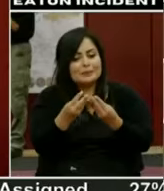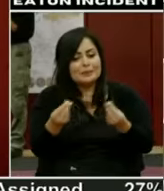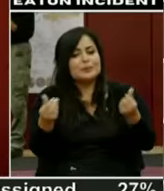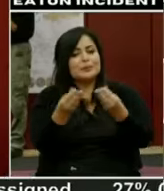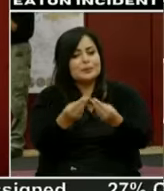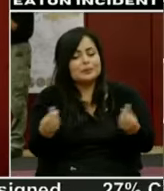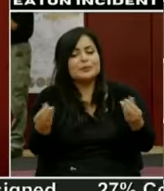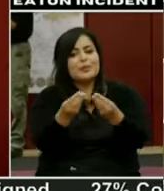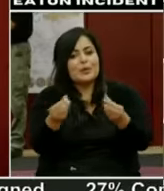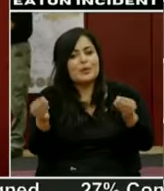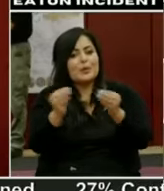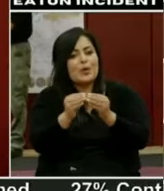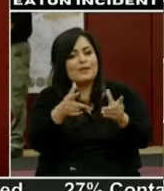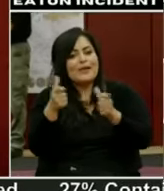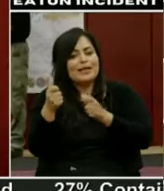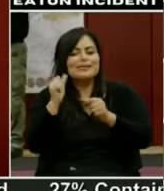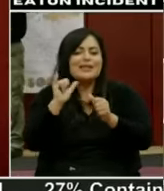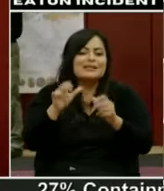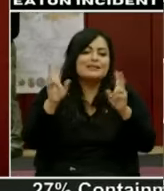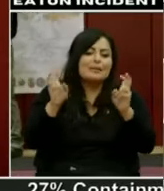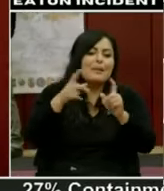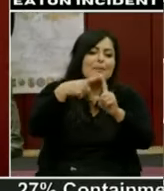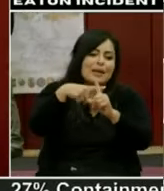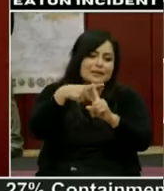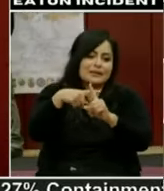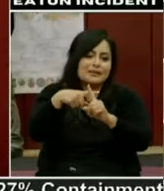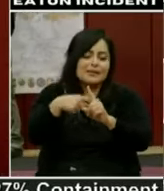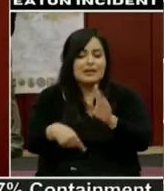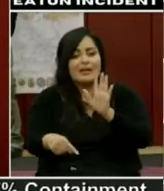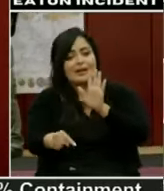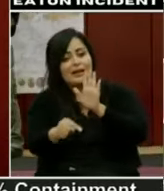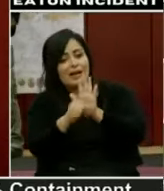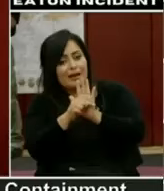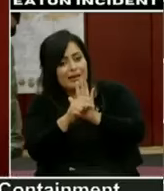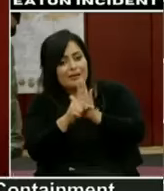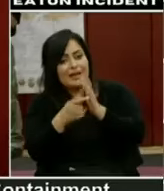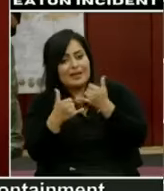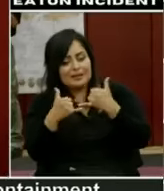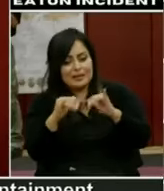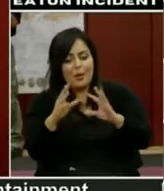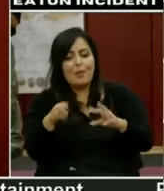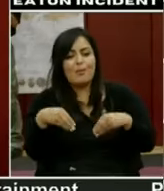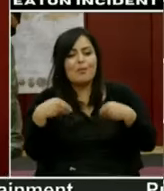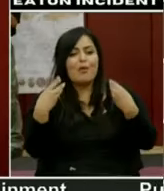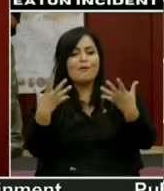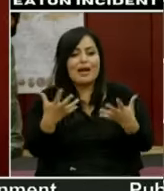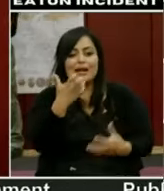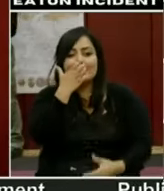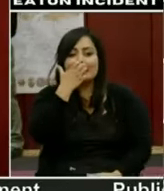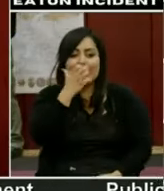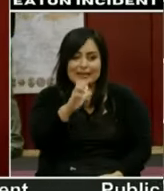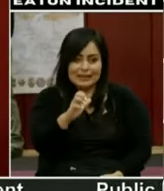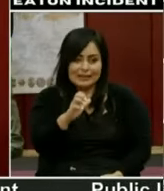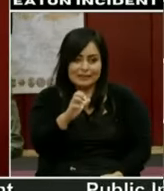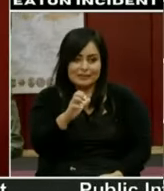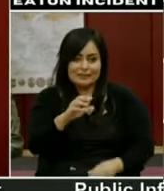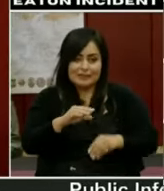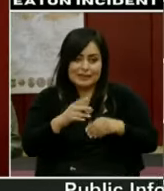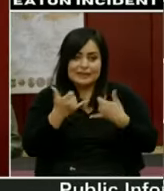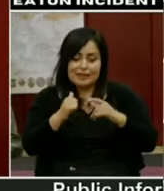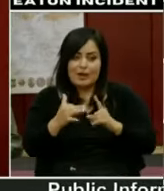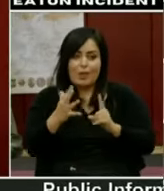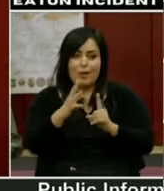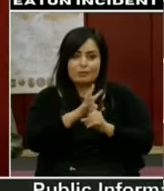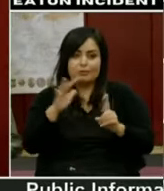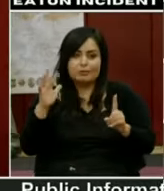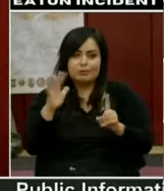would. So that's on the positive side. The negative side is it still provides a heat source, and if it generates